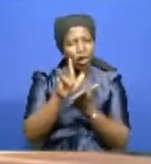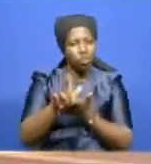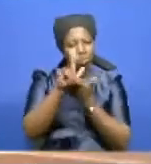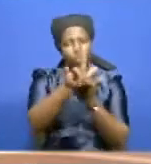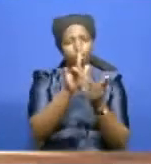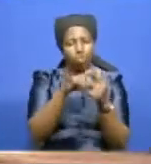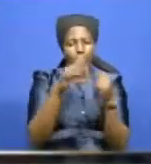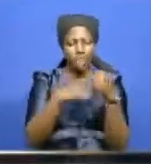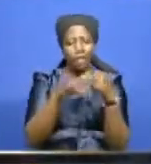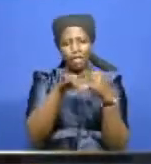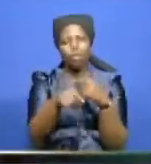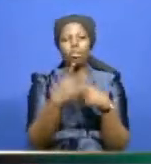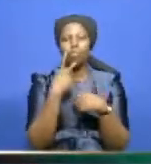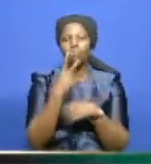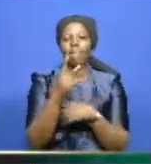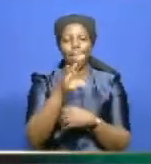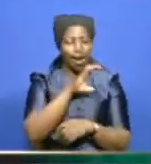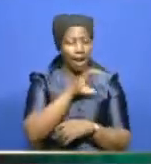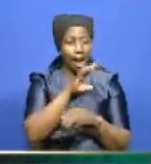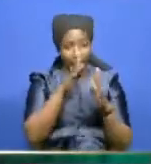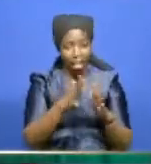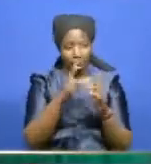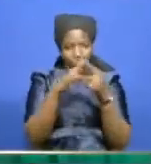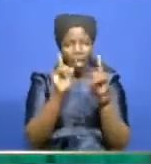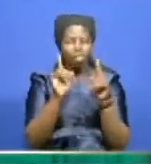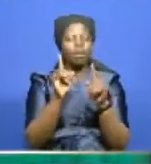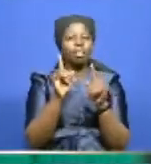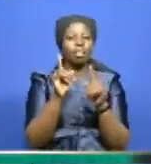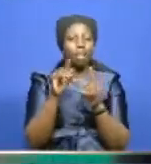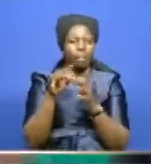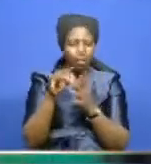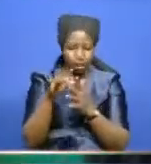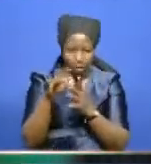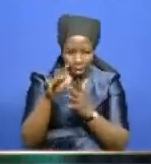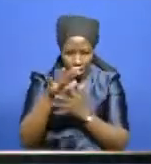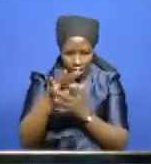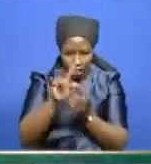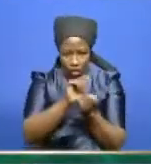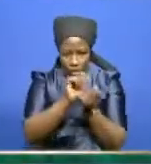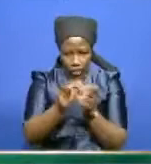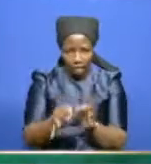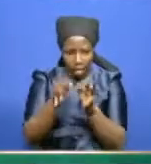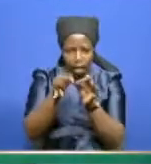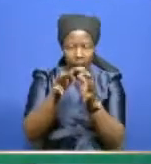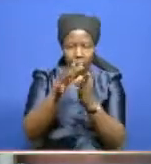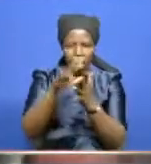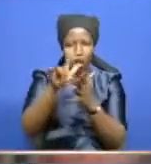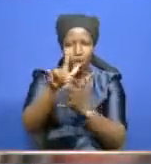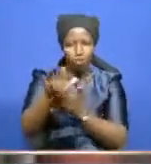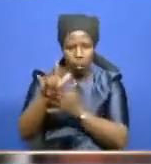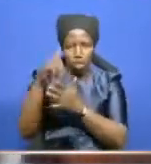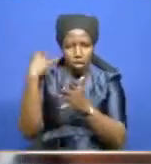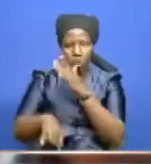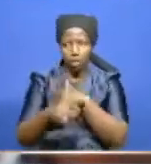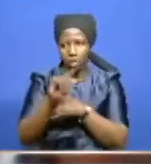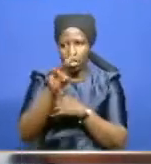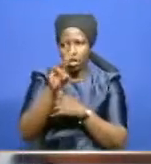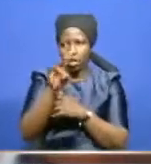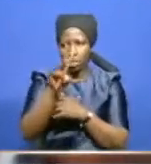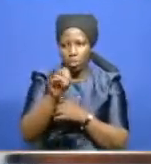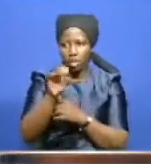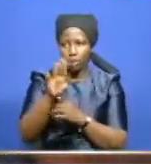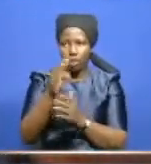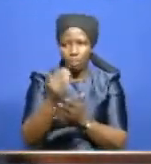to 7,200 clients and restructured loans worth 40 billion shillings. As a result, the lender saw its stock